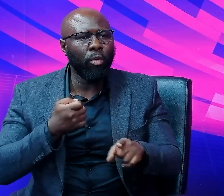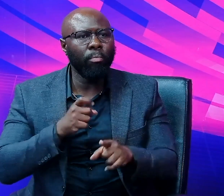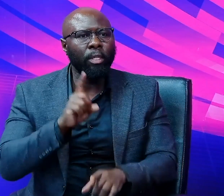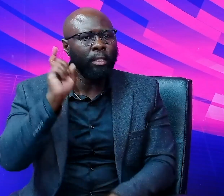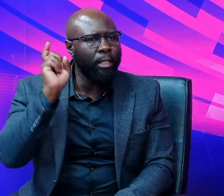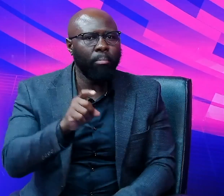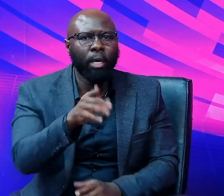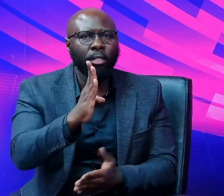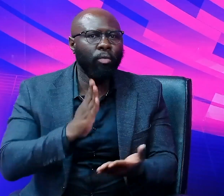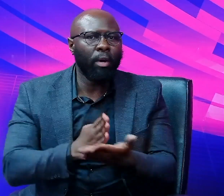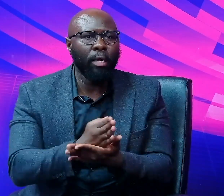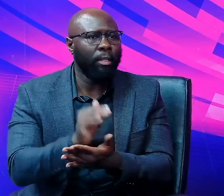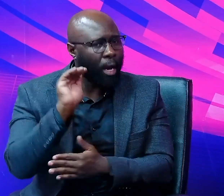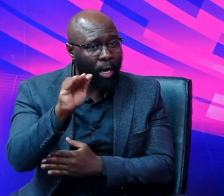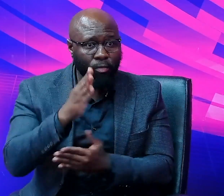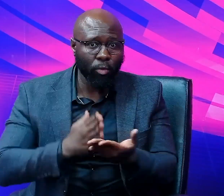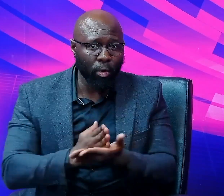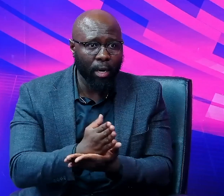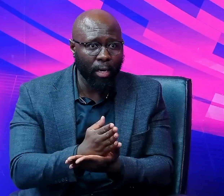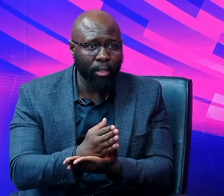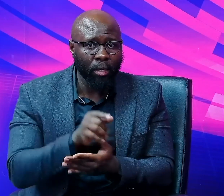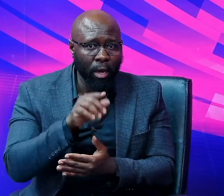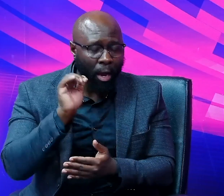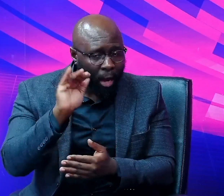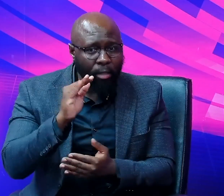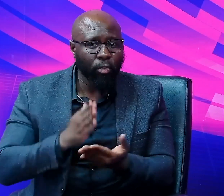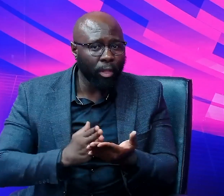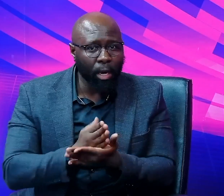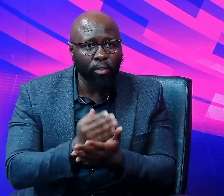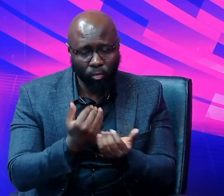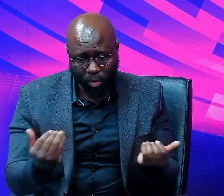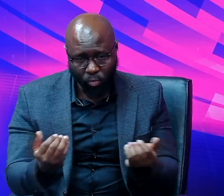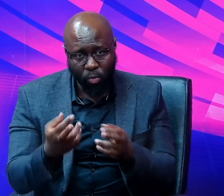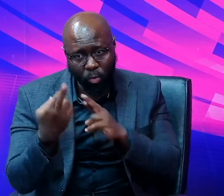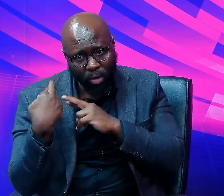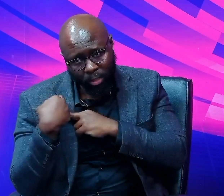please don't shy away from accessing your rights. Access for your rights.